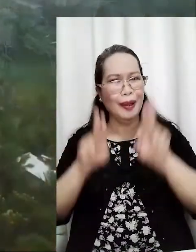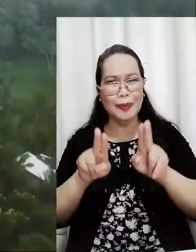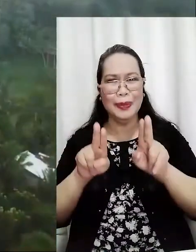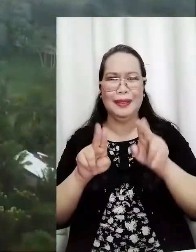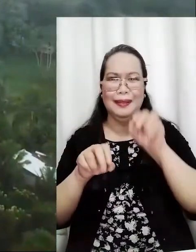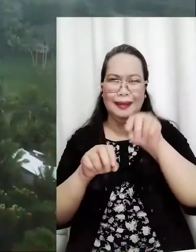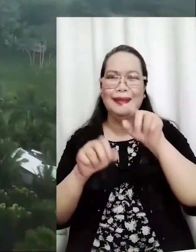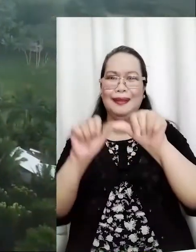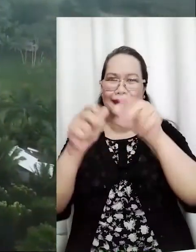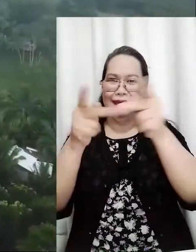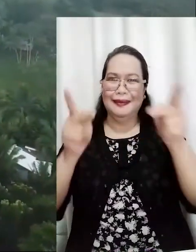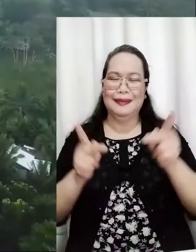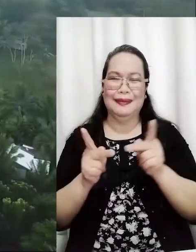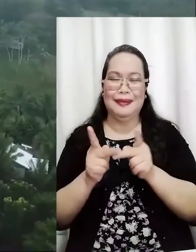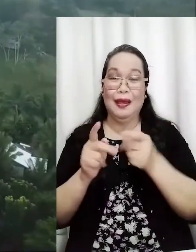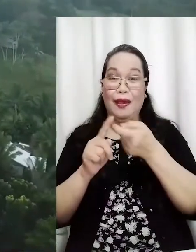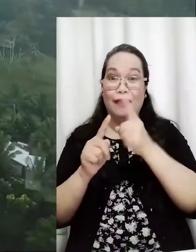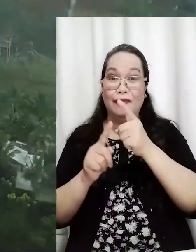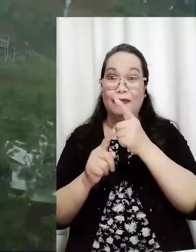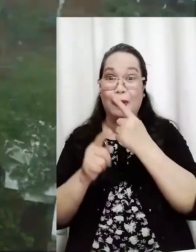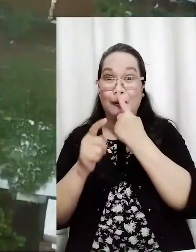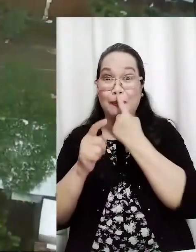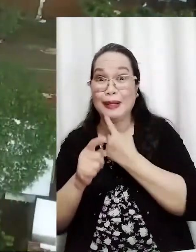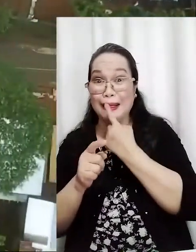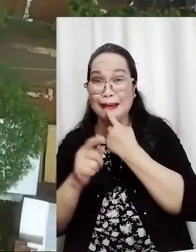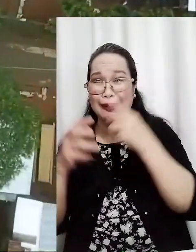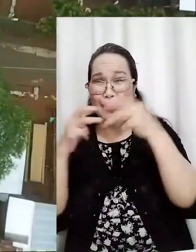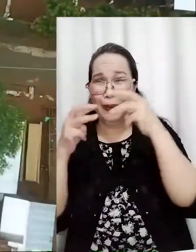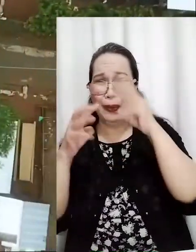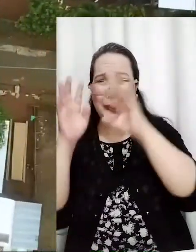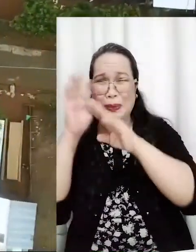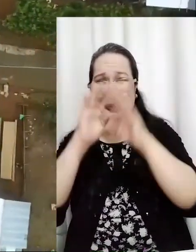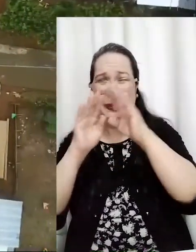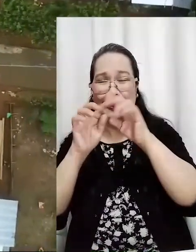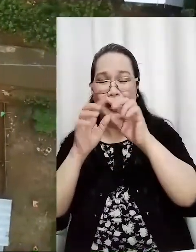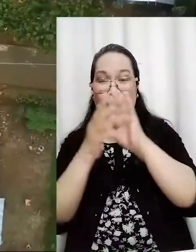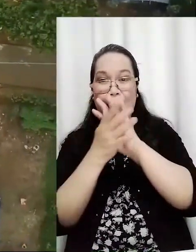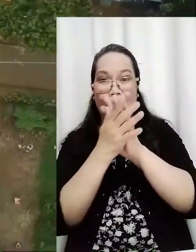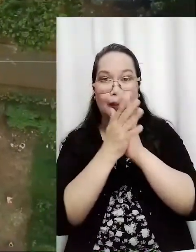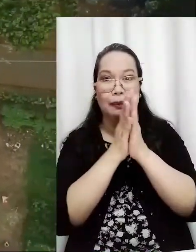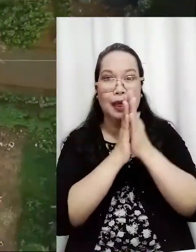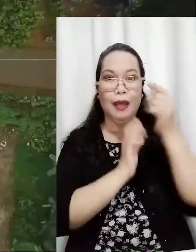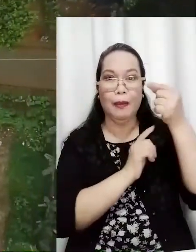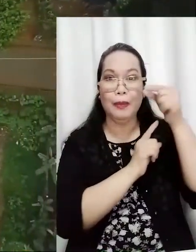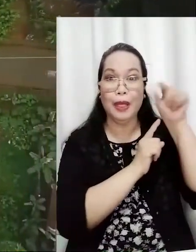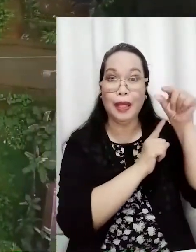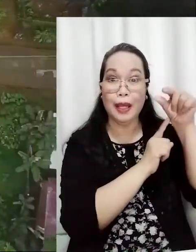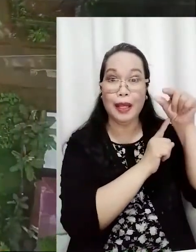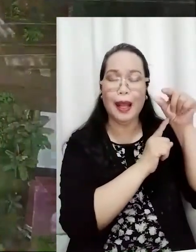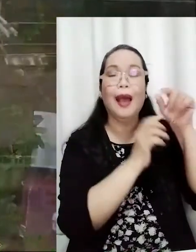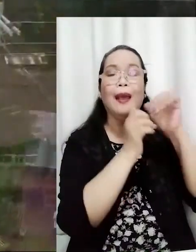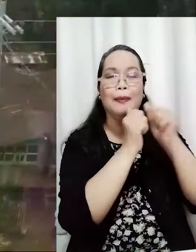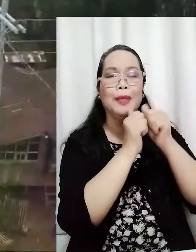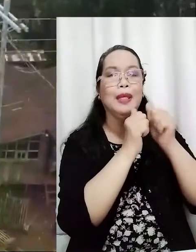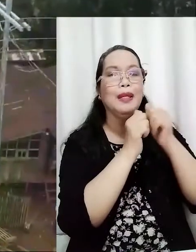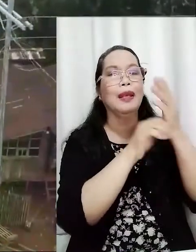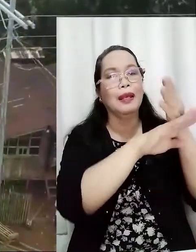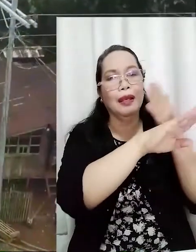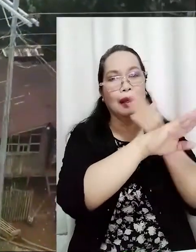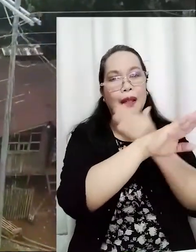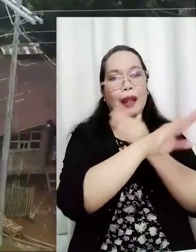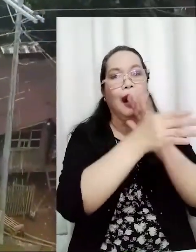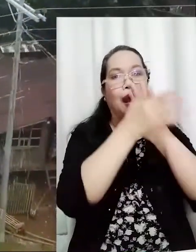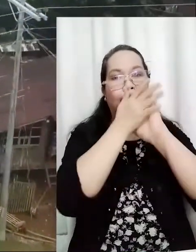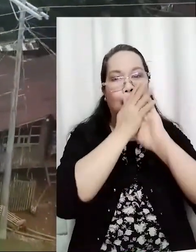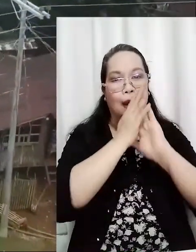From red coated area, it became a green coated area when the people began to be